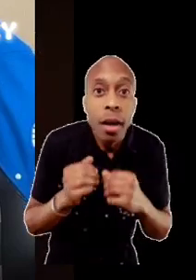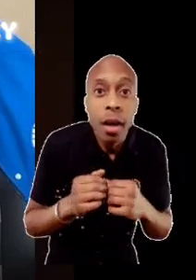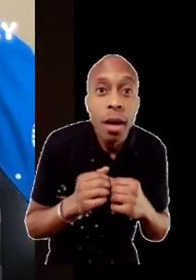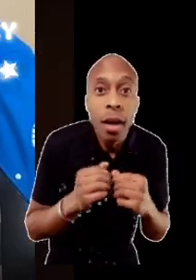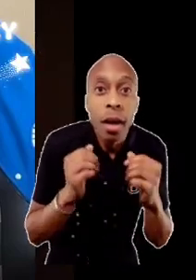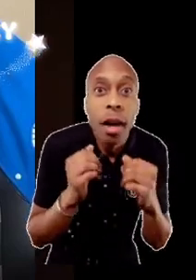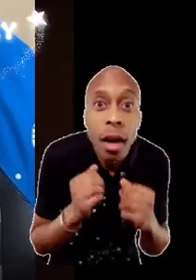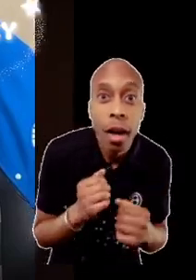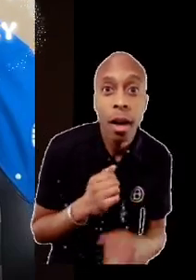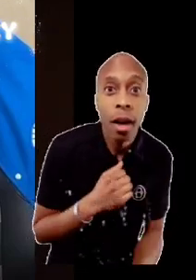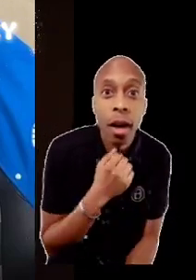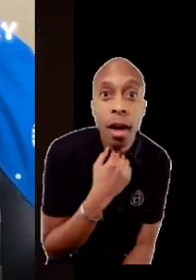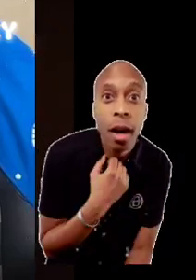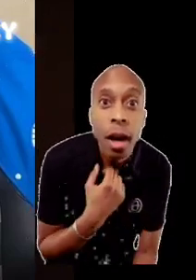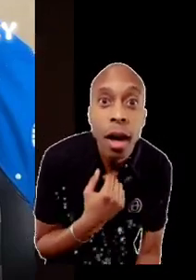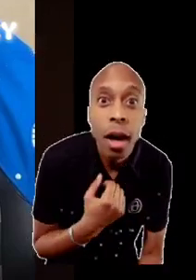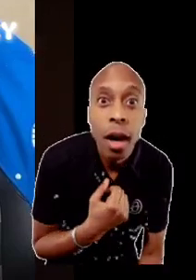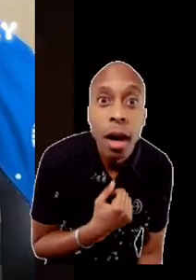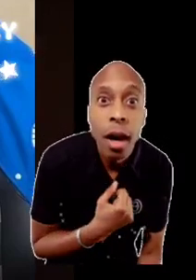mouth.